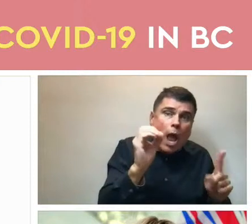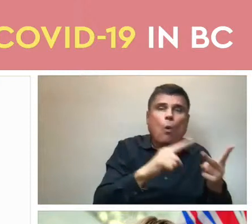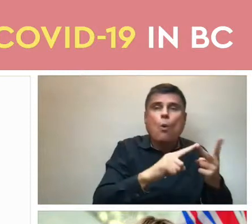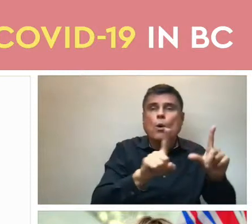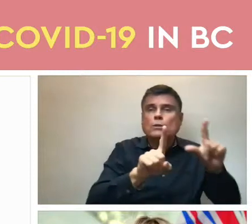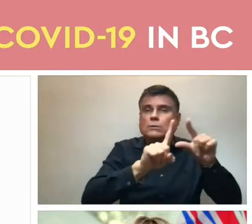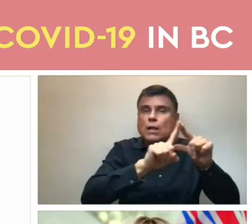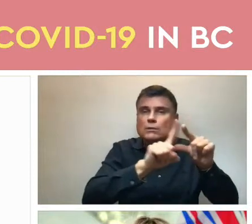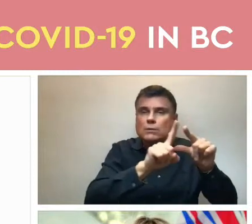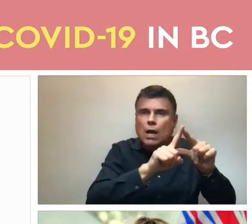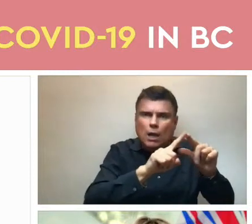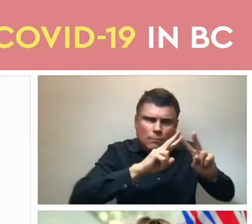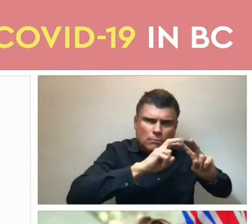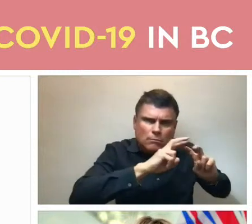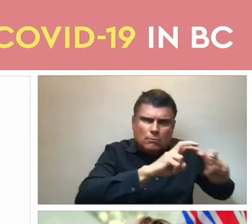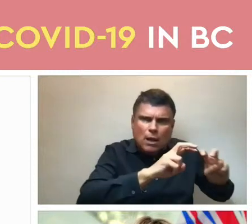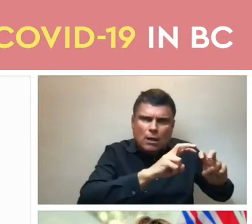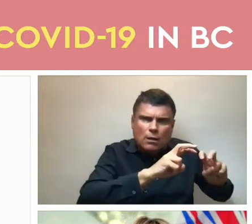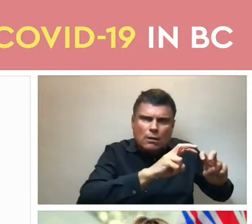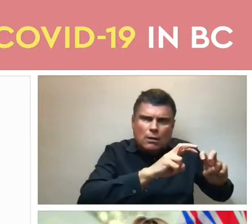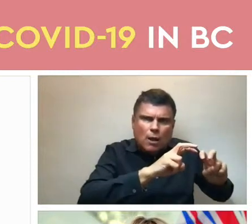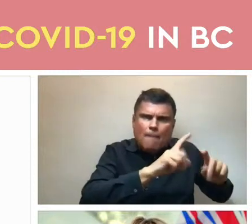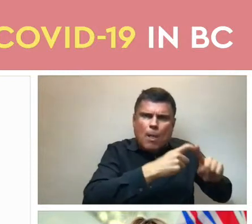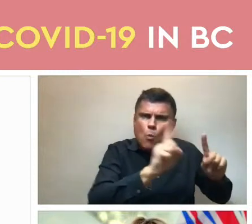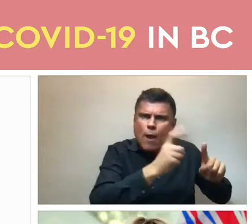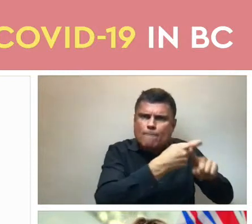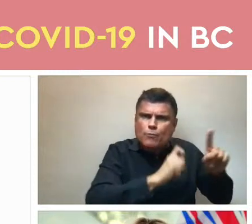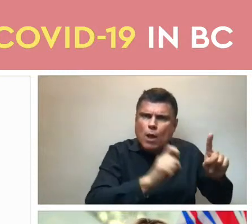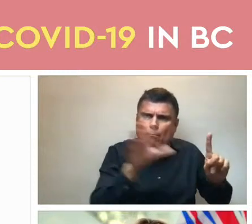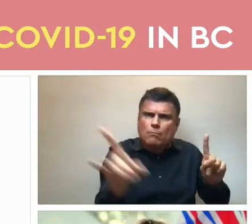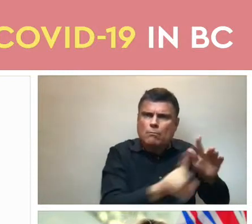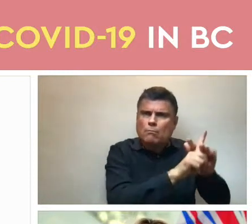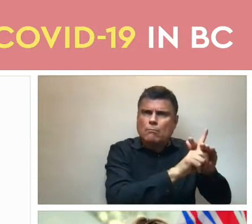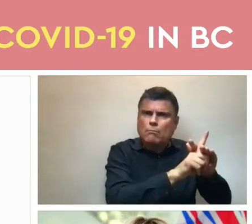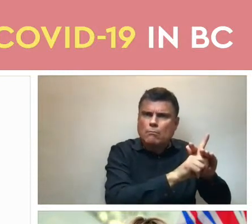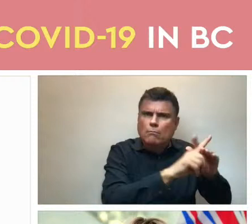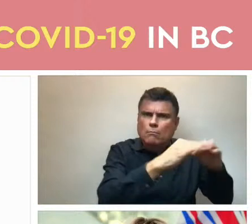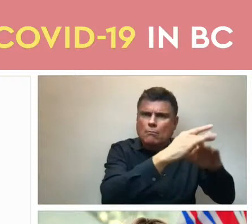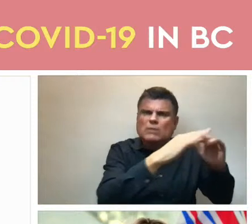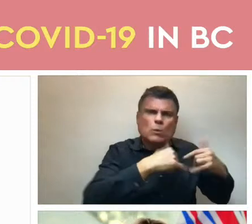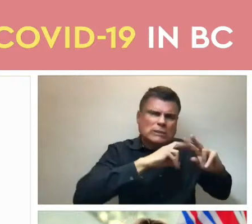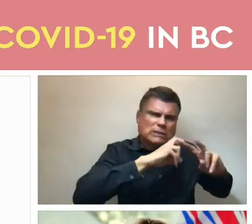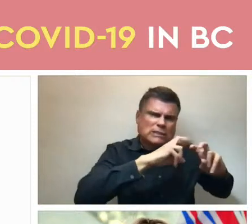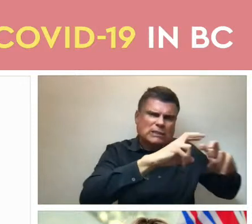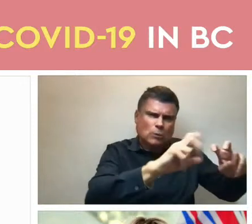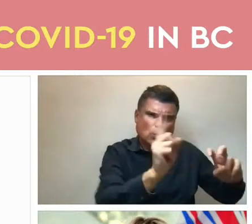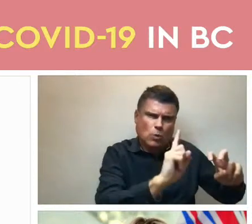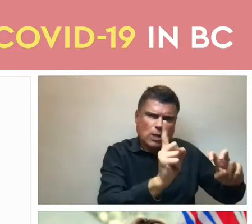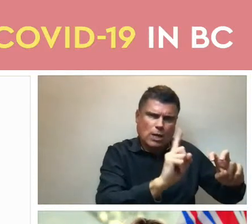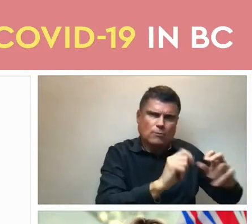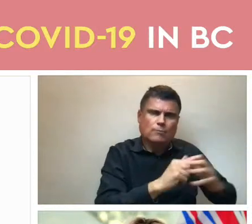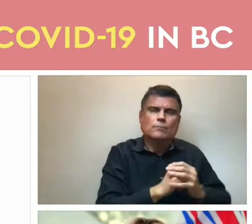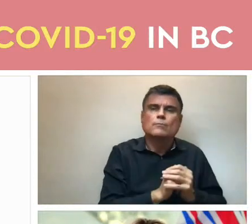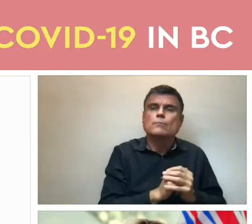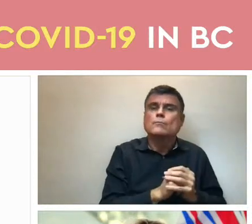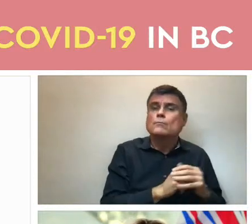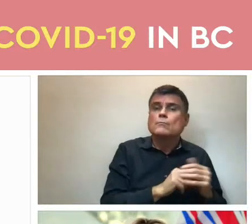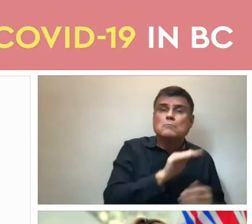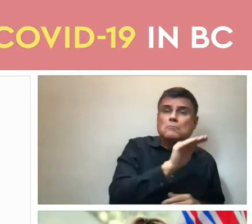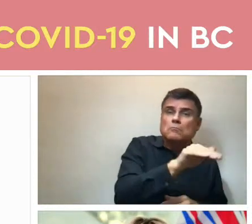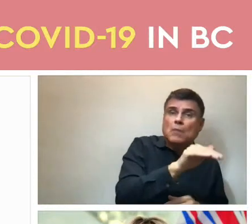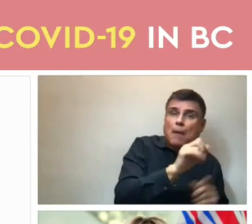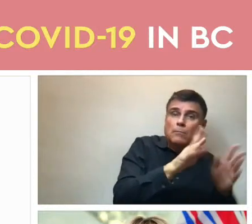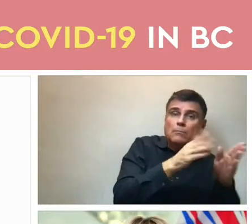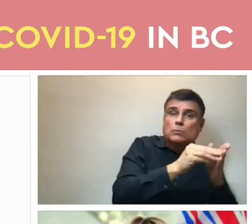managing to control that outbreak with Island Health through the use of sending people home with rapid testing. If you're contacts while you're